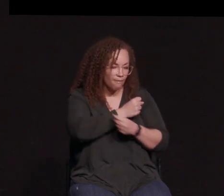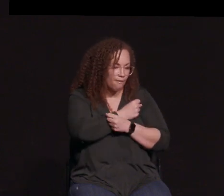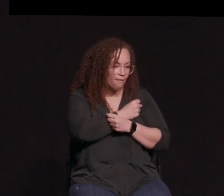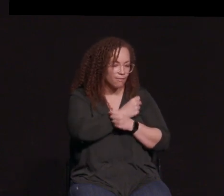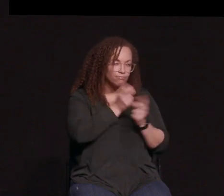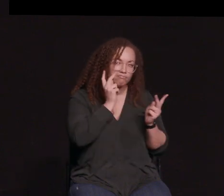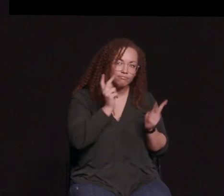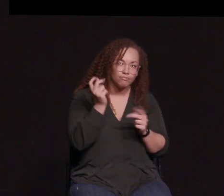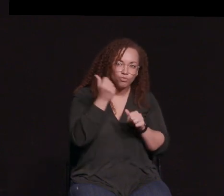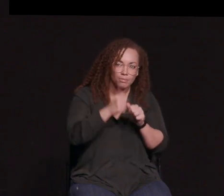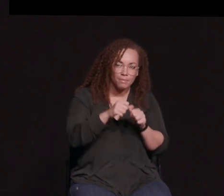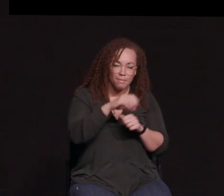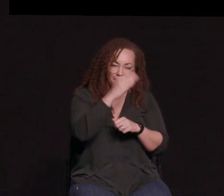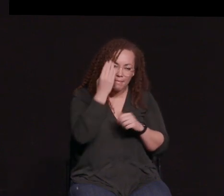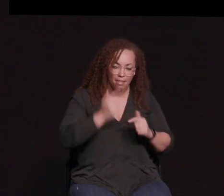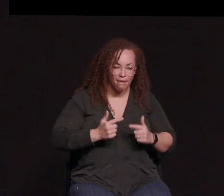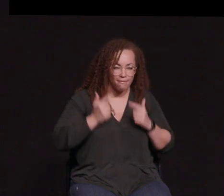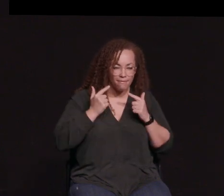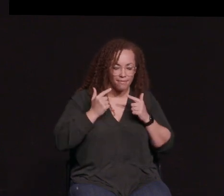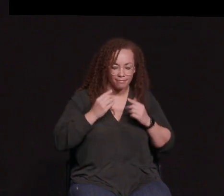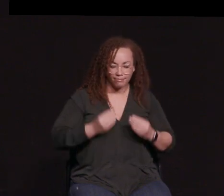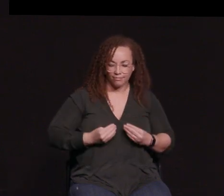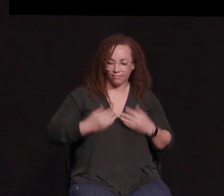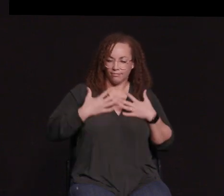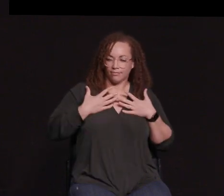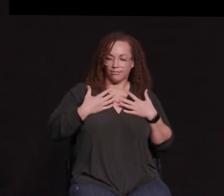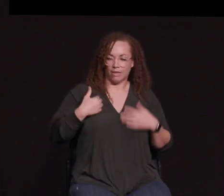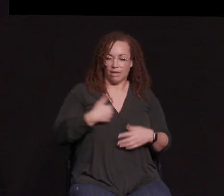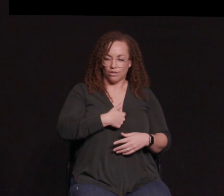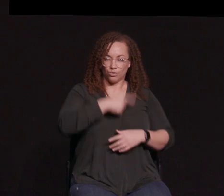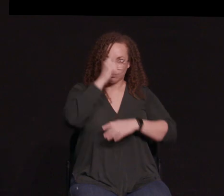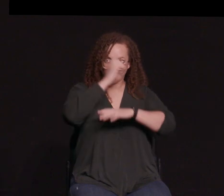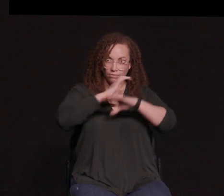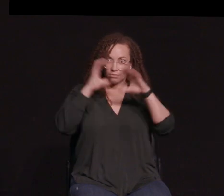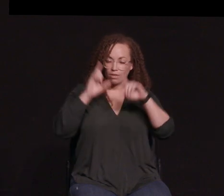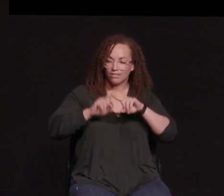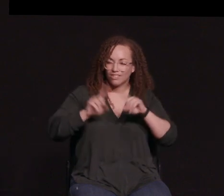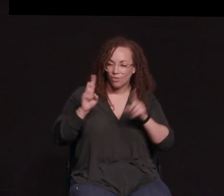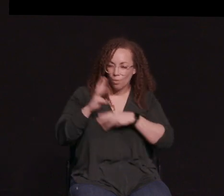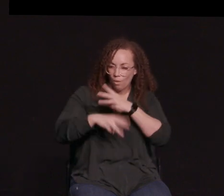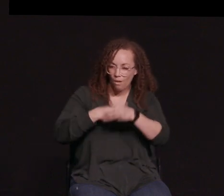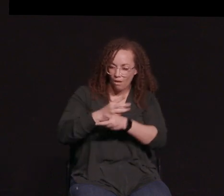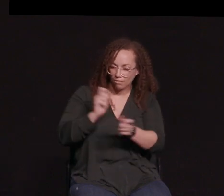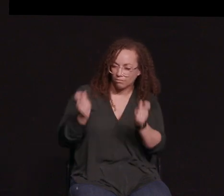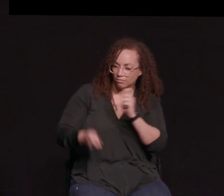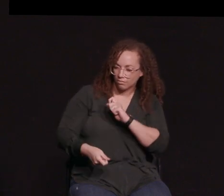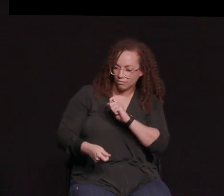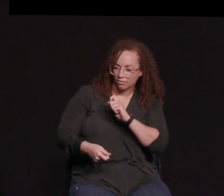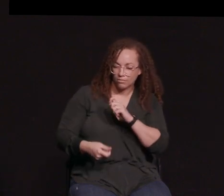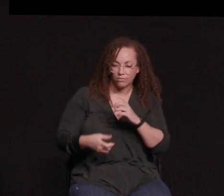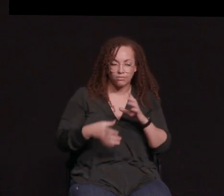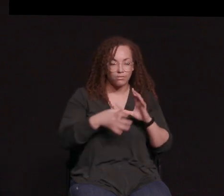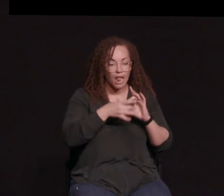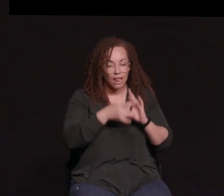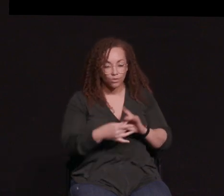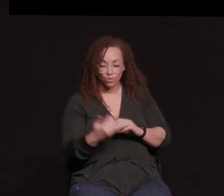compels us to imagine a different world. It is broadly concerned with the past and the present, and how the